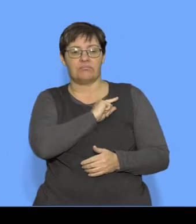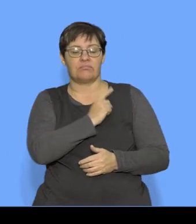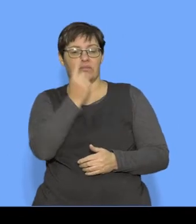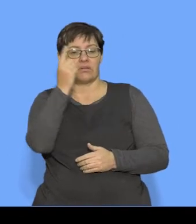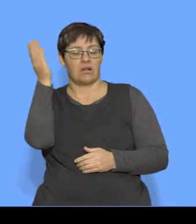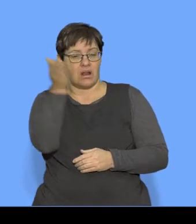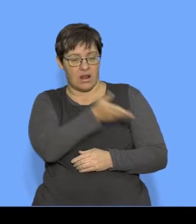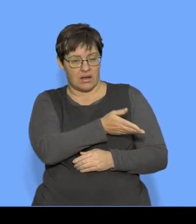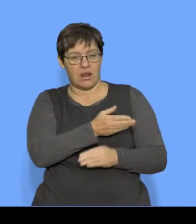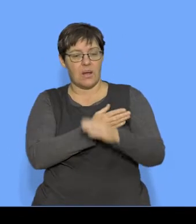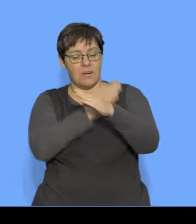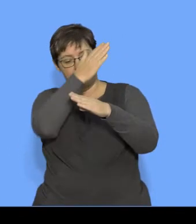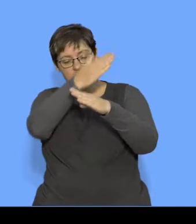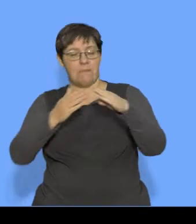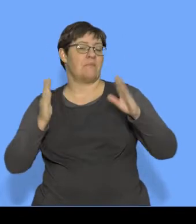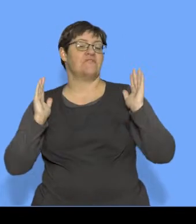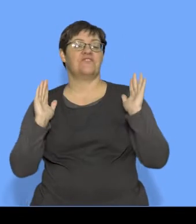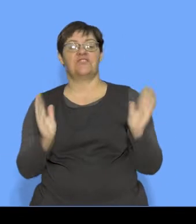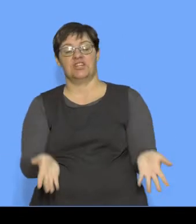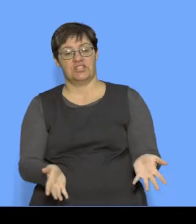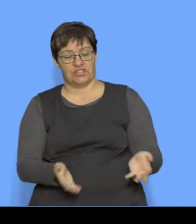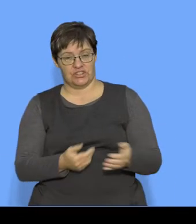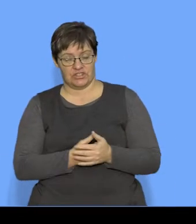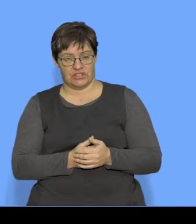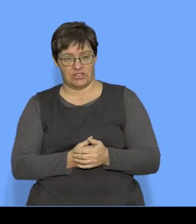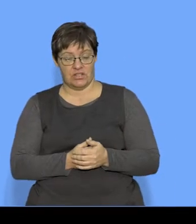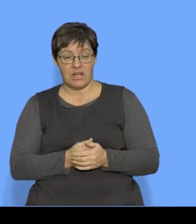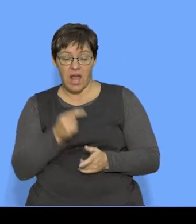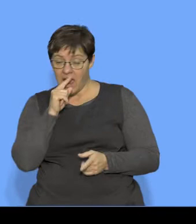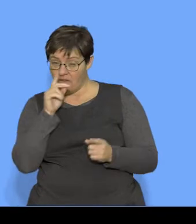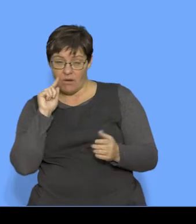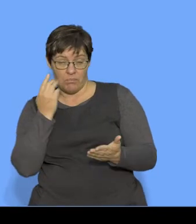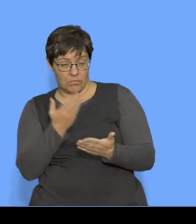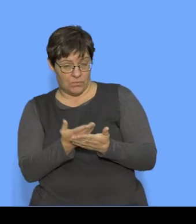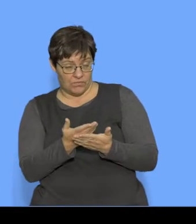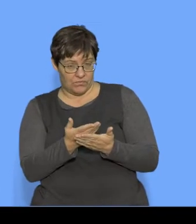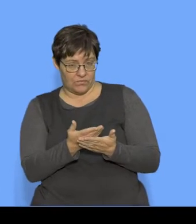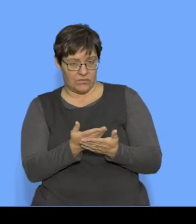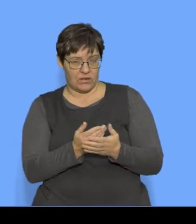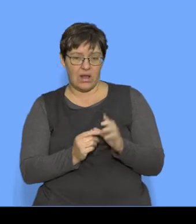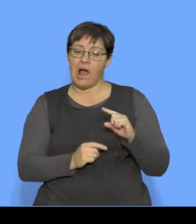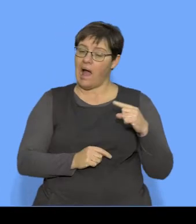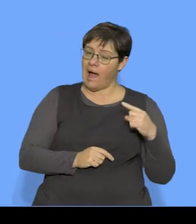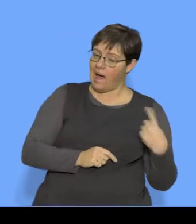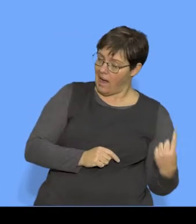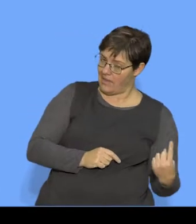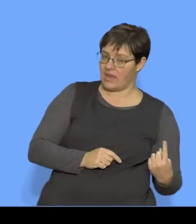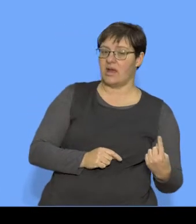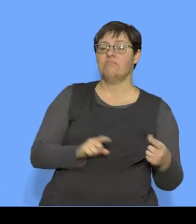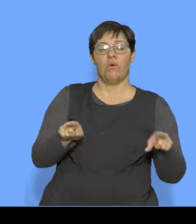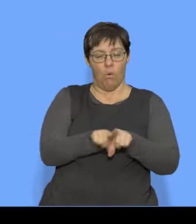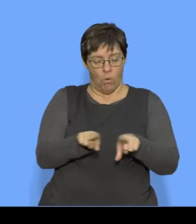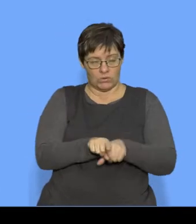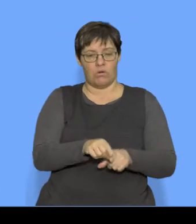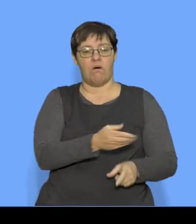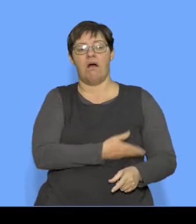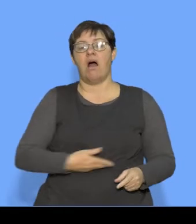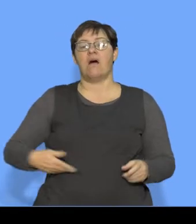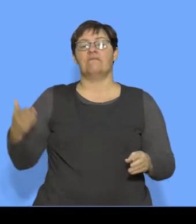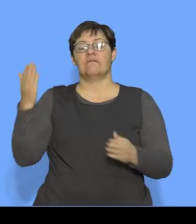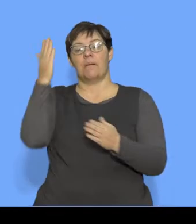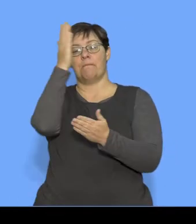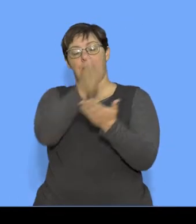one line is bisected, right? Now, if I can prove that this other line is also